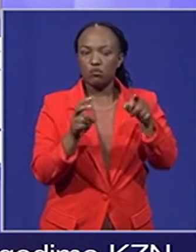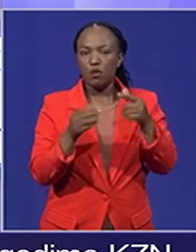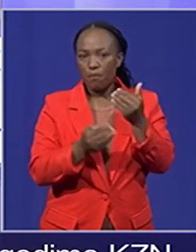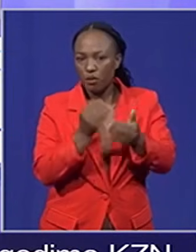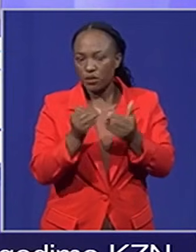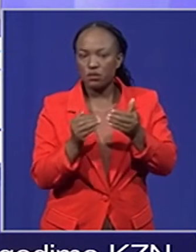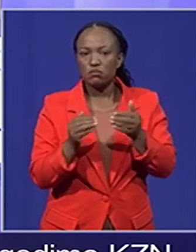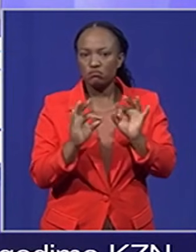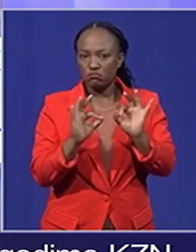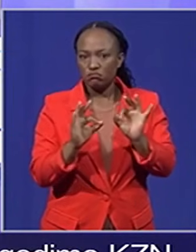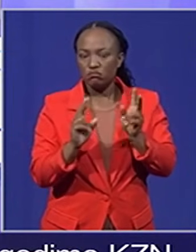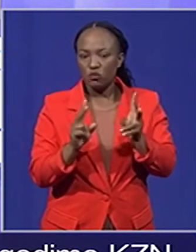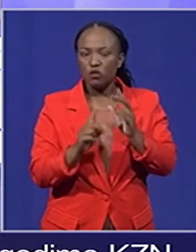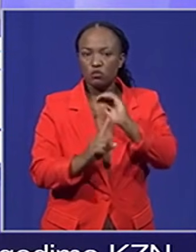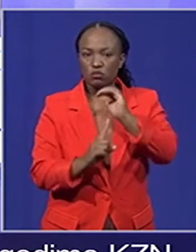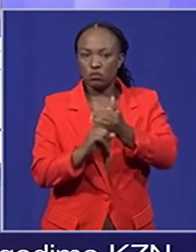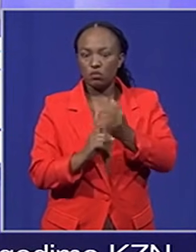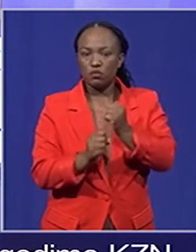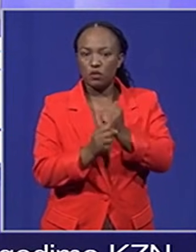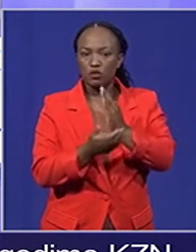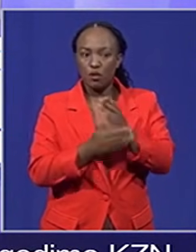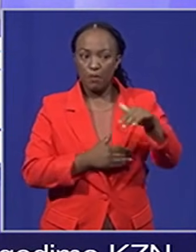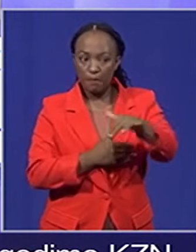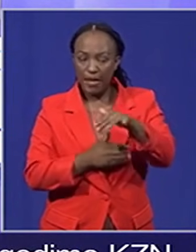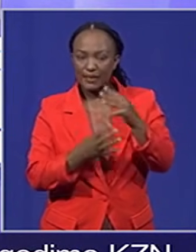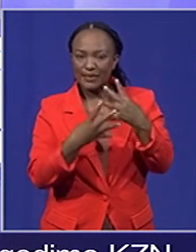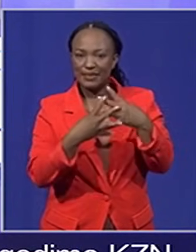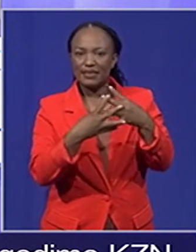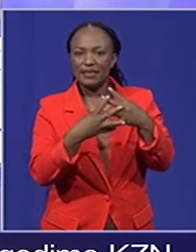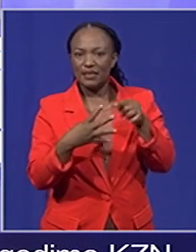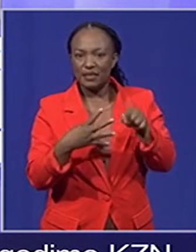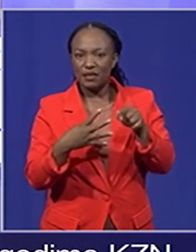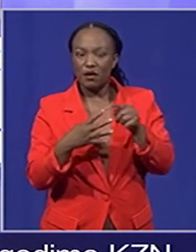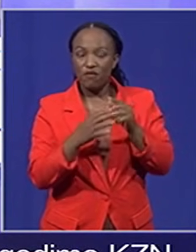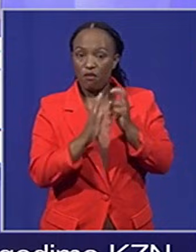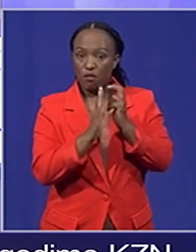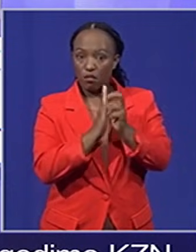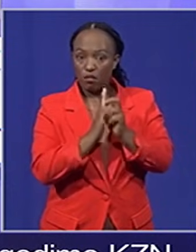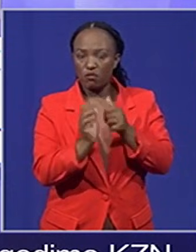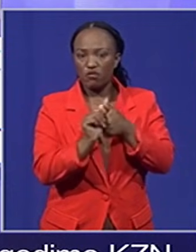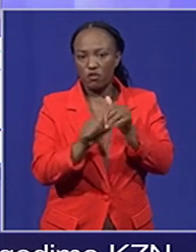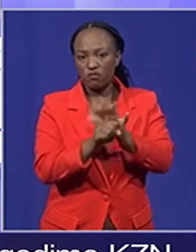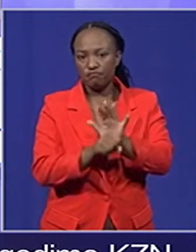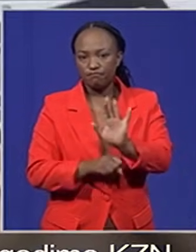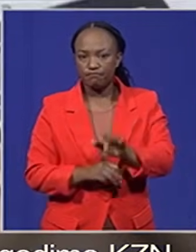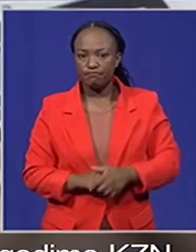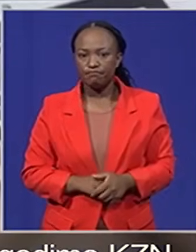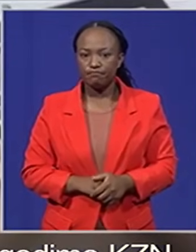go netefatša polokego le go tsepama ga mafelo a tshokollo ya bagolegwa le lenaneo la molao ka botlalo.